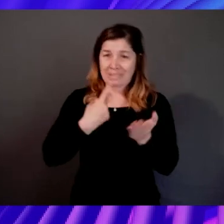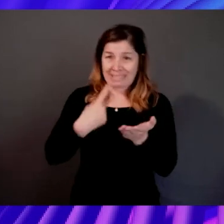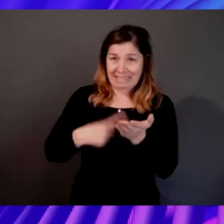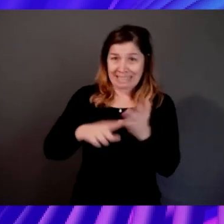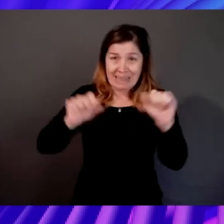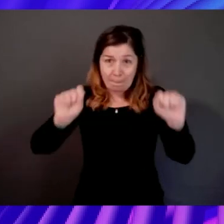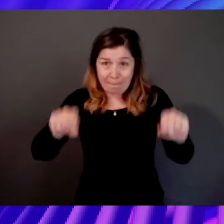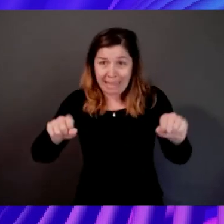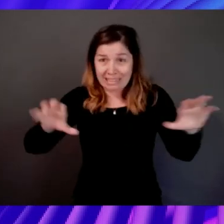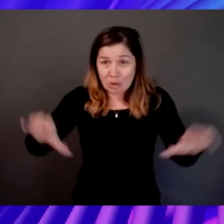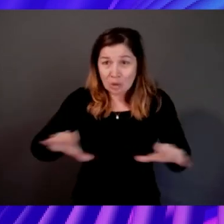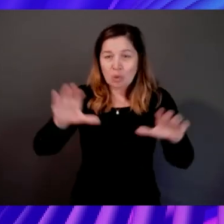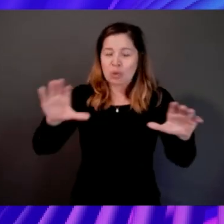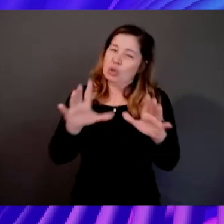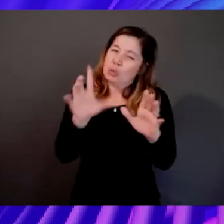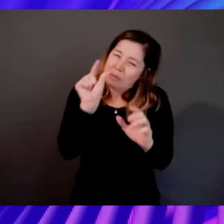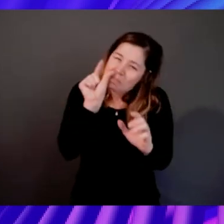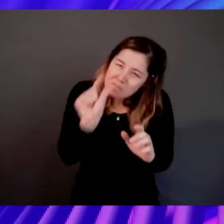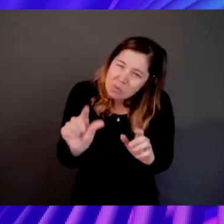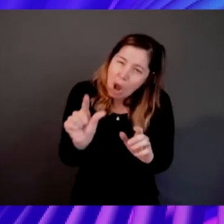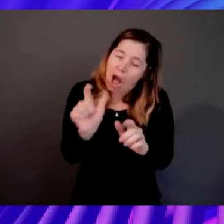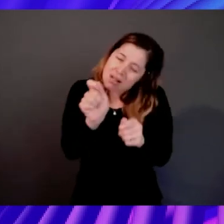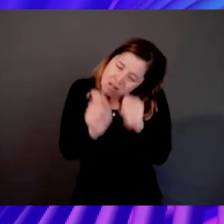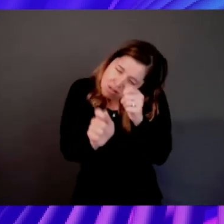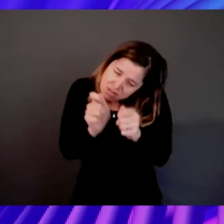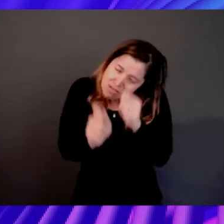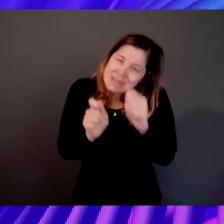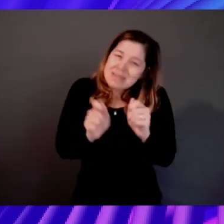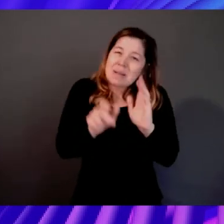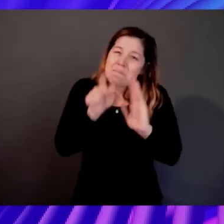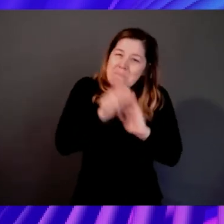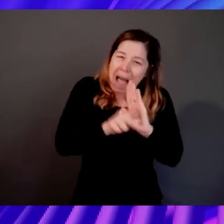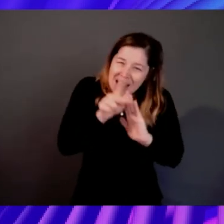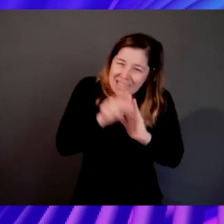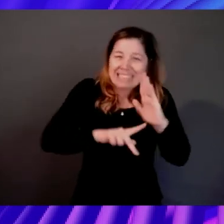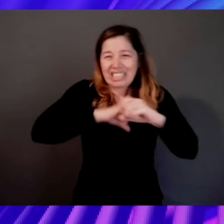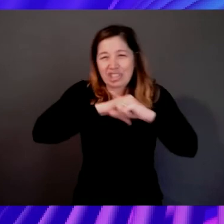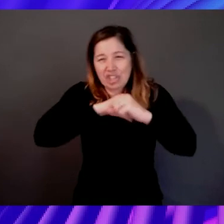security. Security is code, but by enforcing